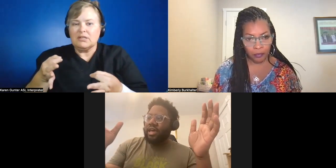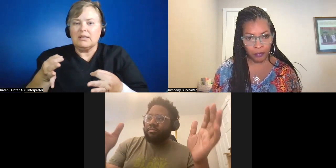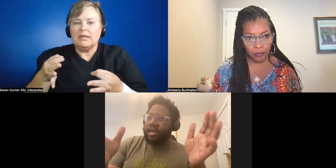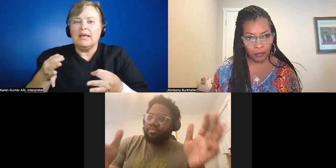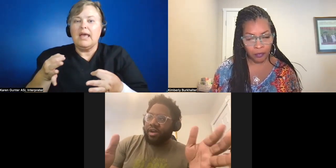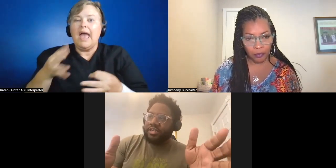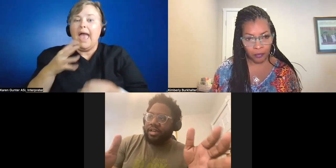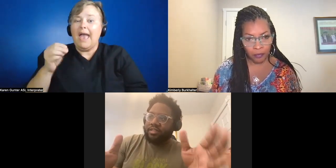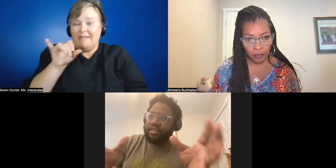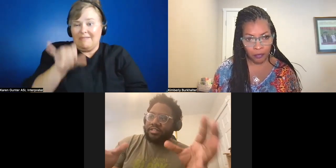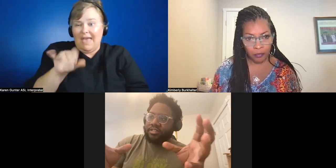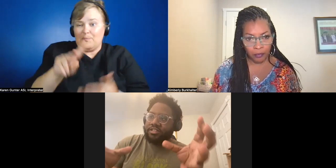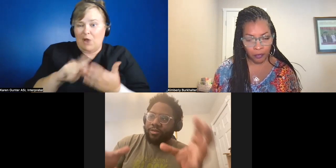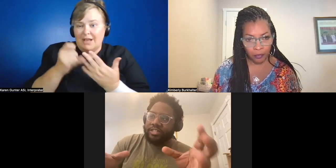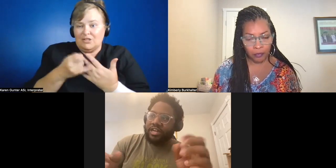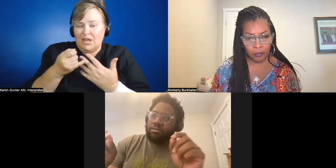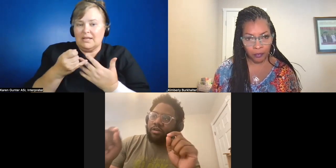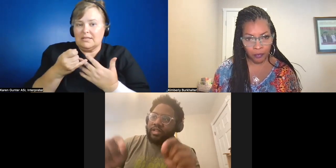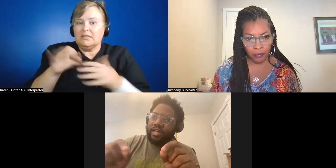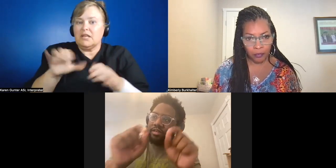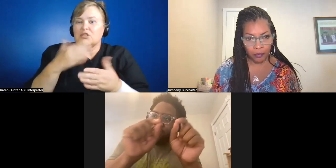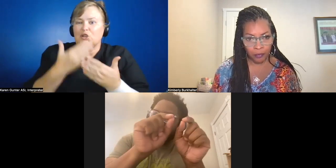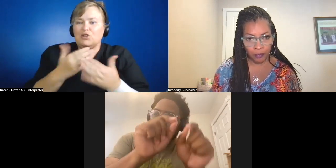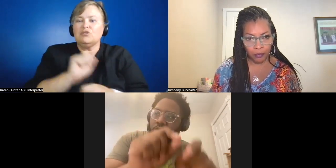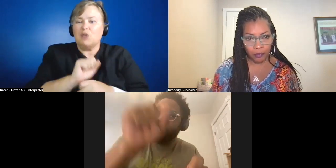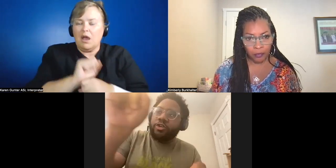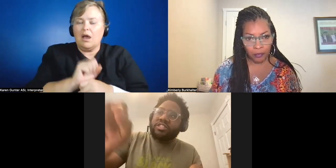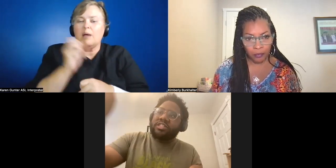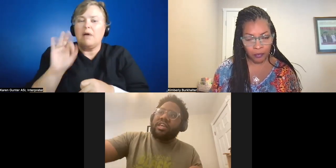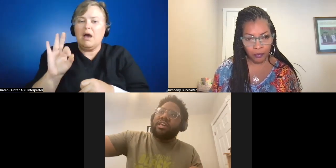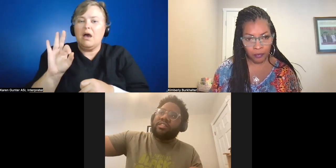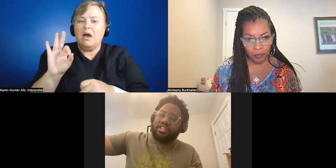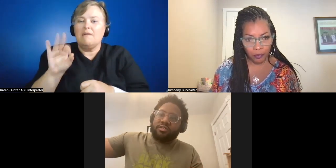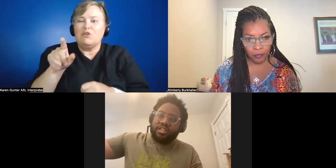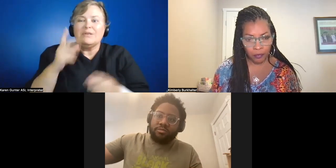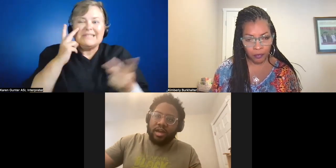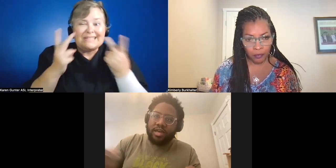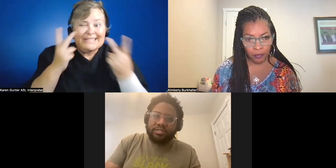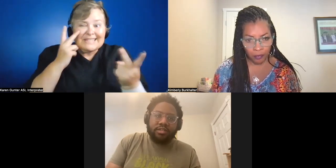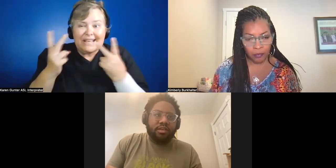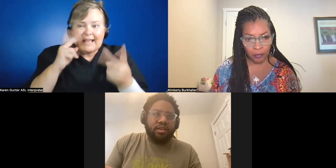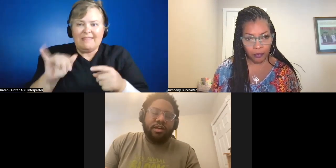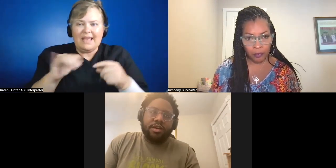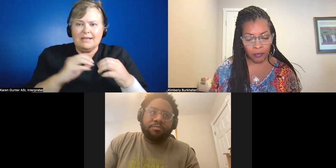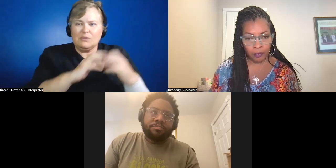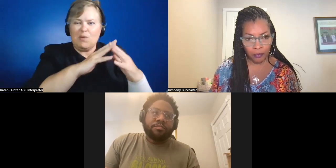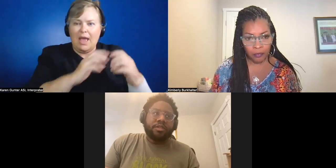And that project, I think, does a great job of, like, you're seeing this rise.